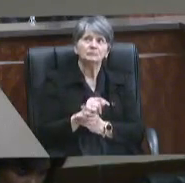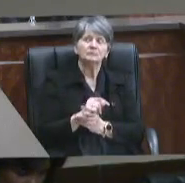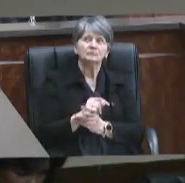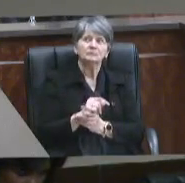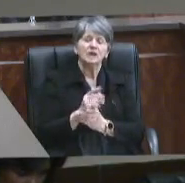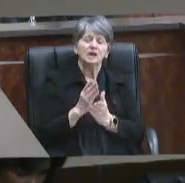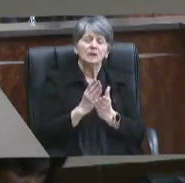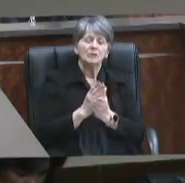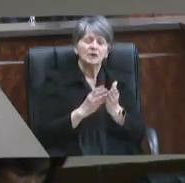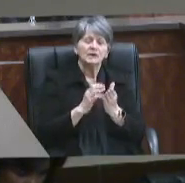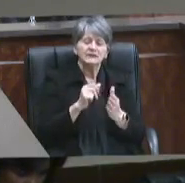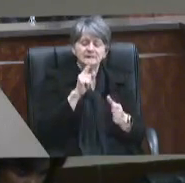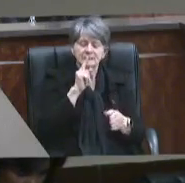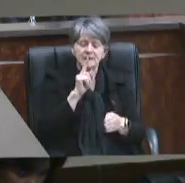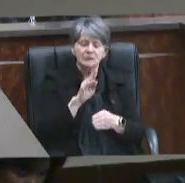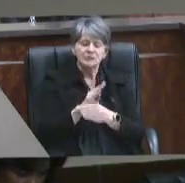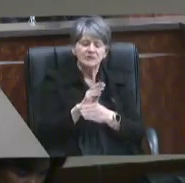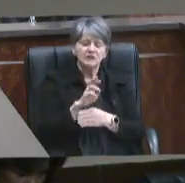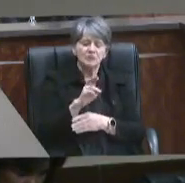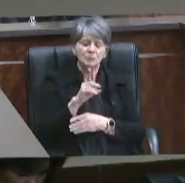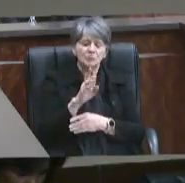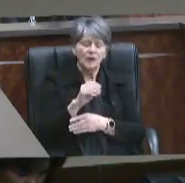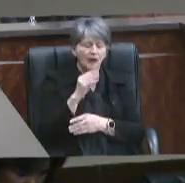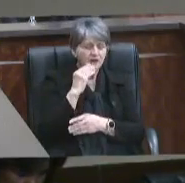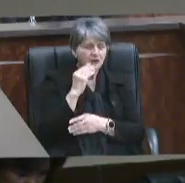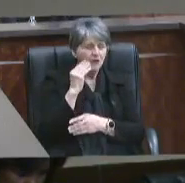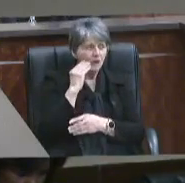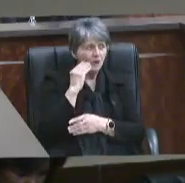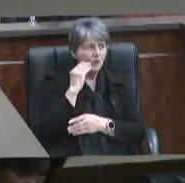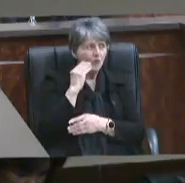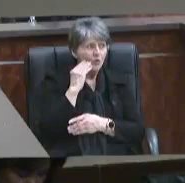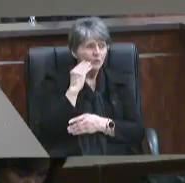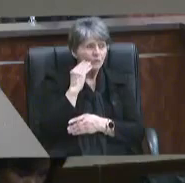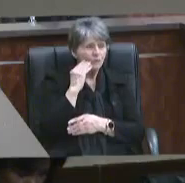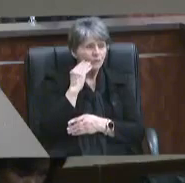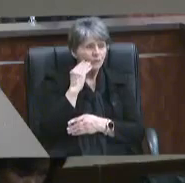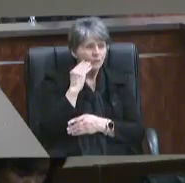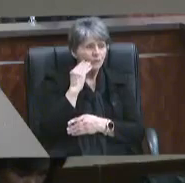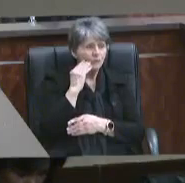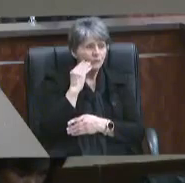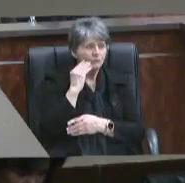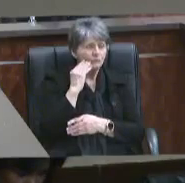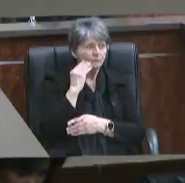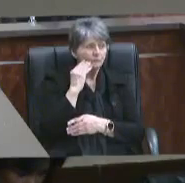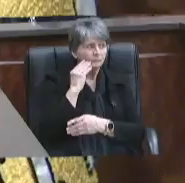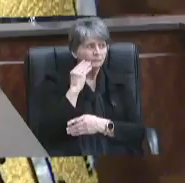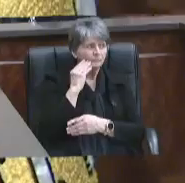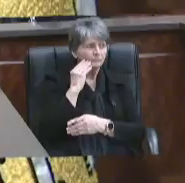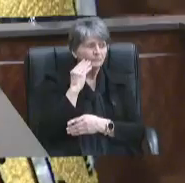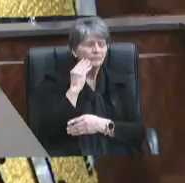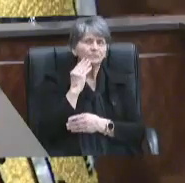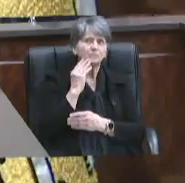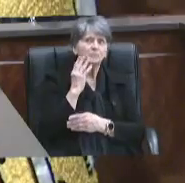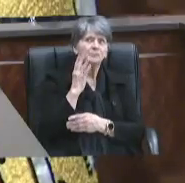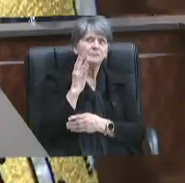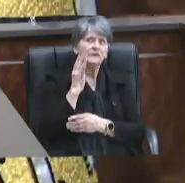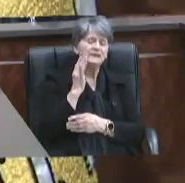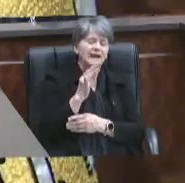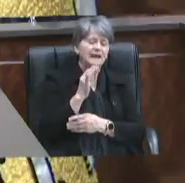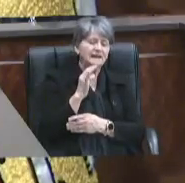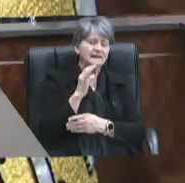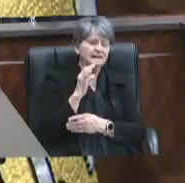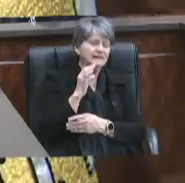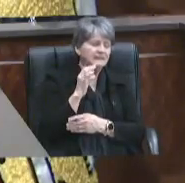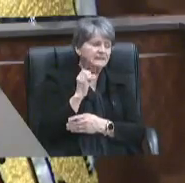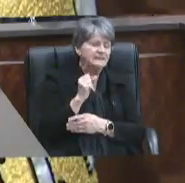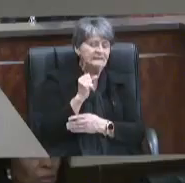is Guaranteed Ride Home. And that's in the event of, if it's a deterrent to be part of a van pool or car share. Well, what